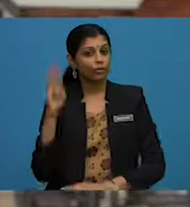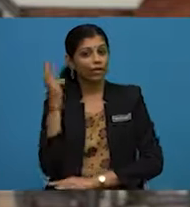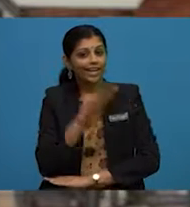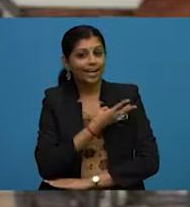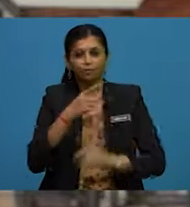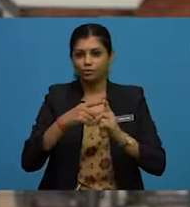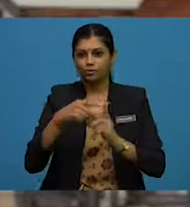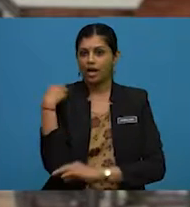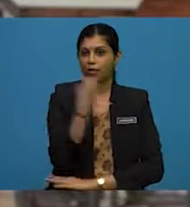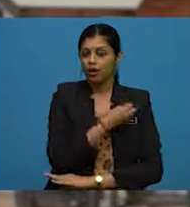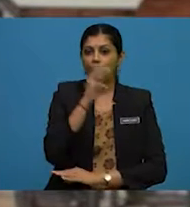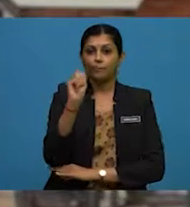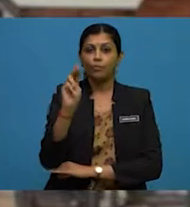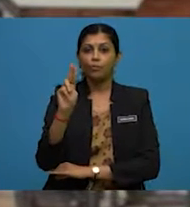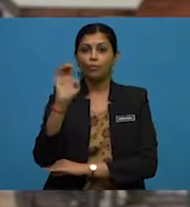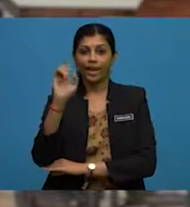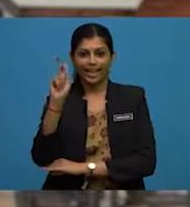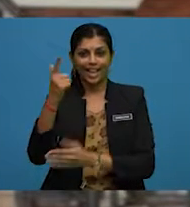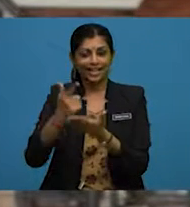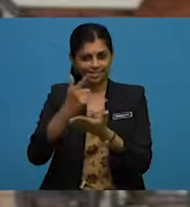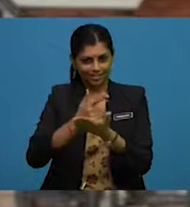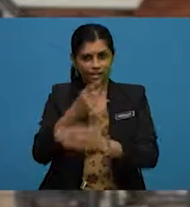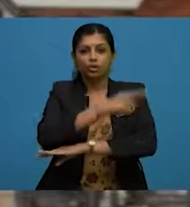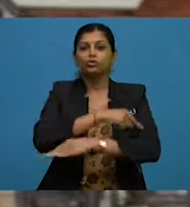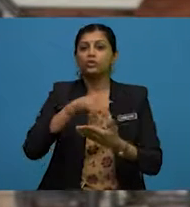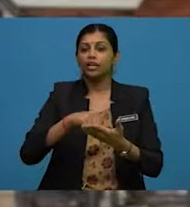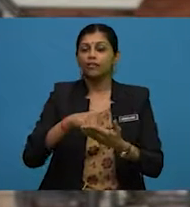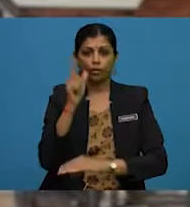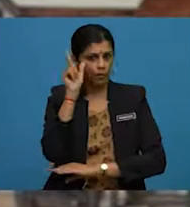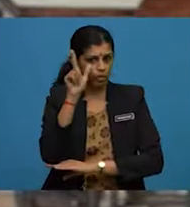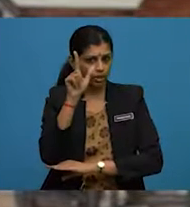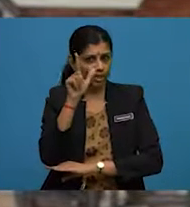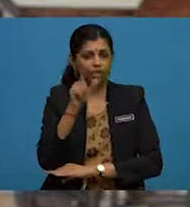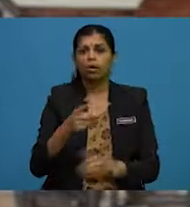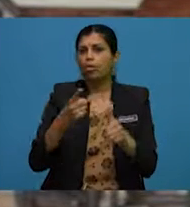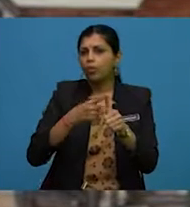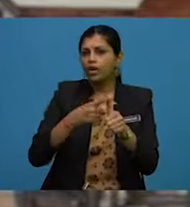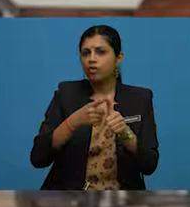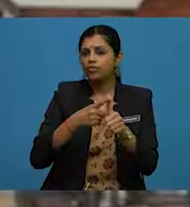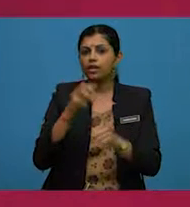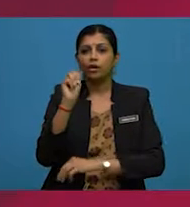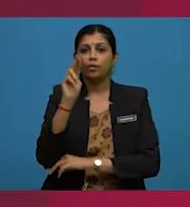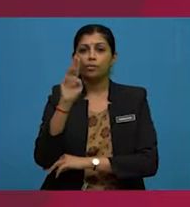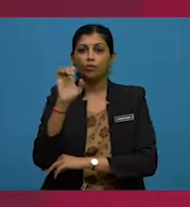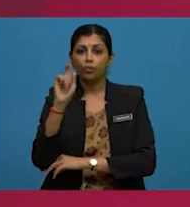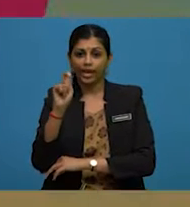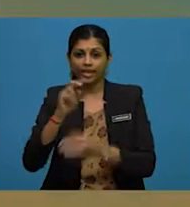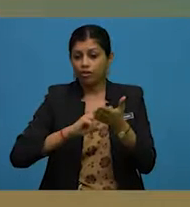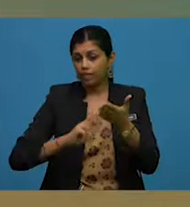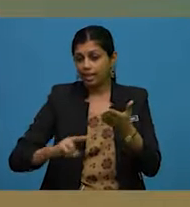Welcome to our MUET lesson. Today, we will be looking at one of the MUET reading skills,